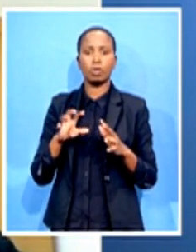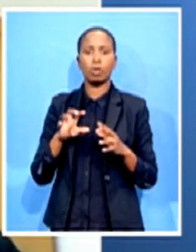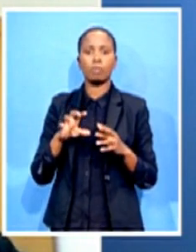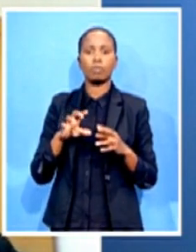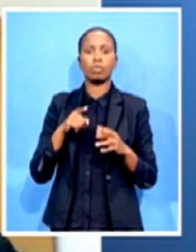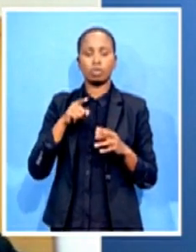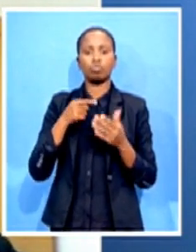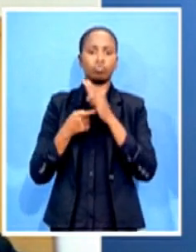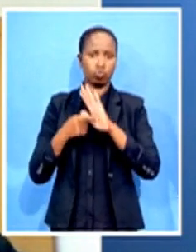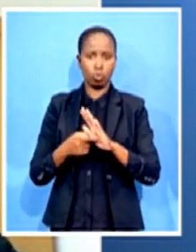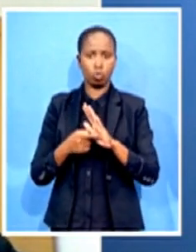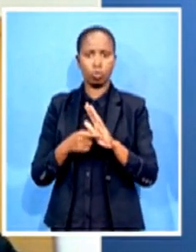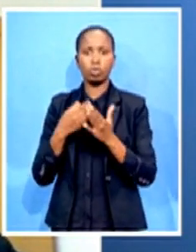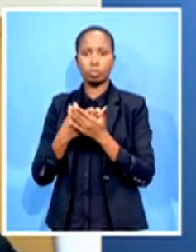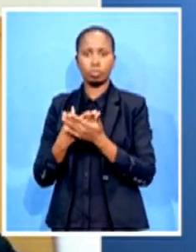vaccination.